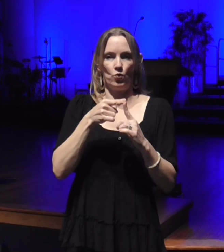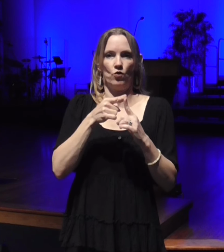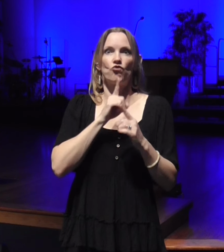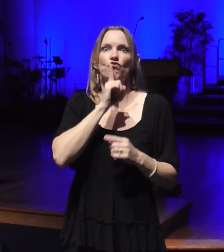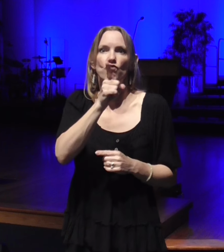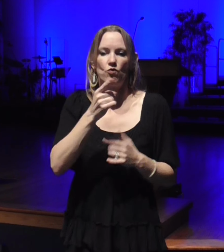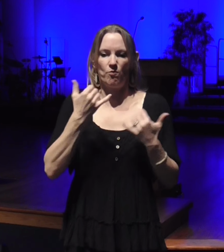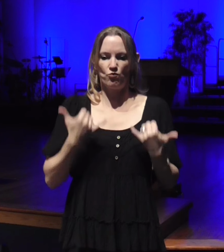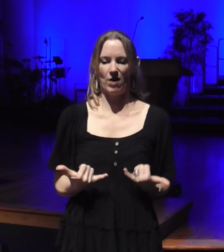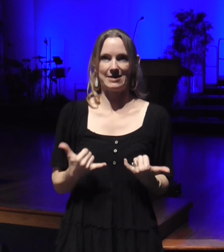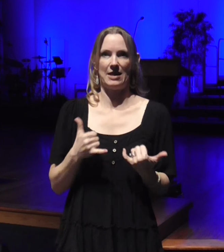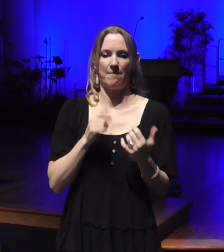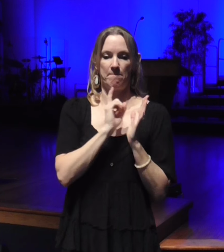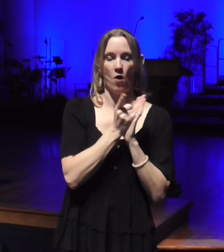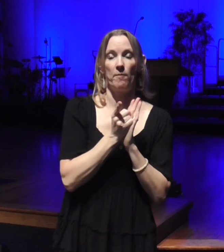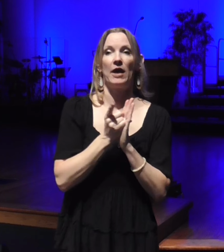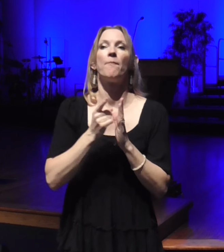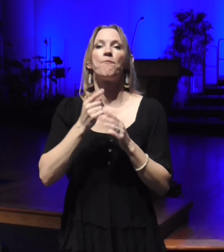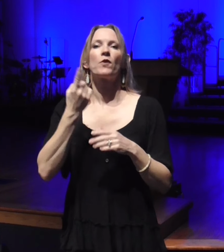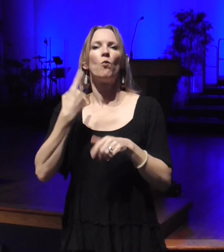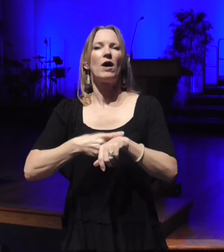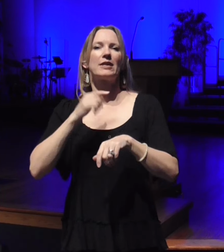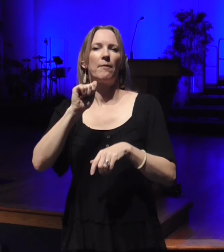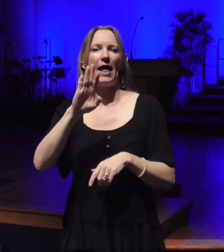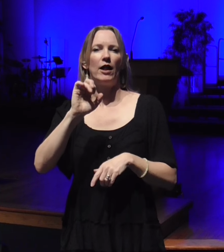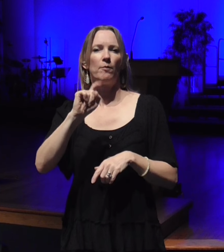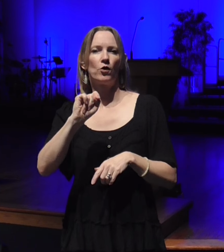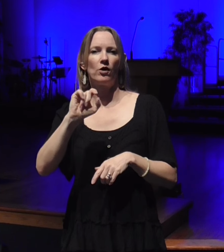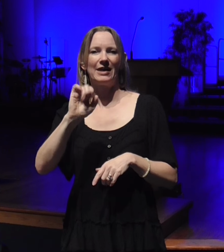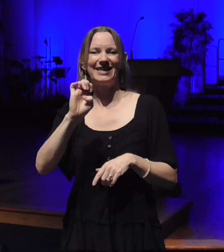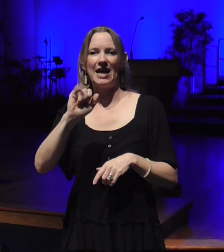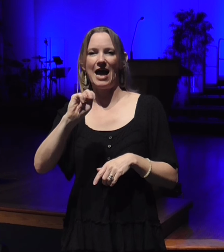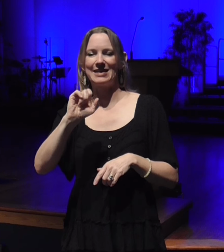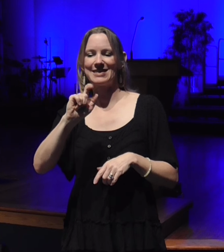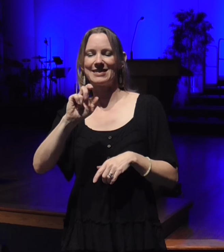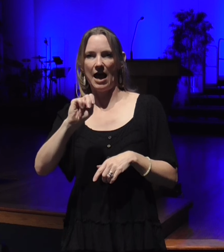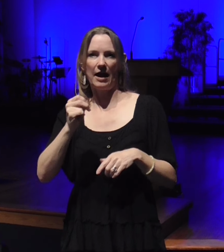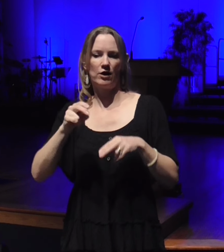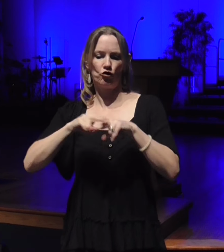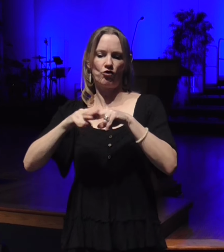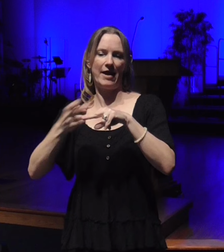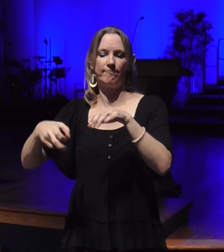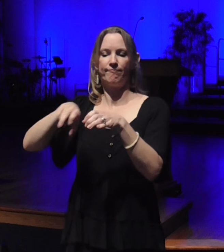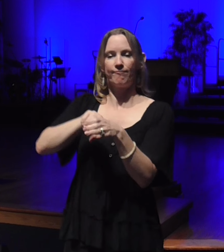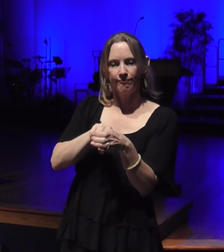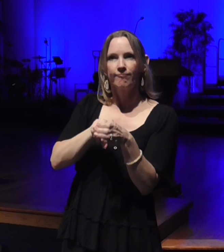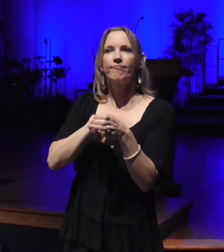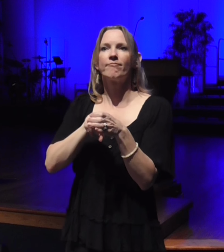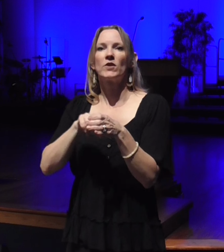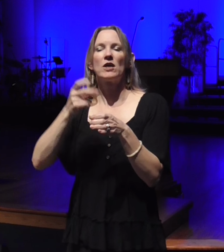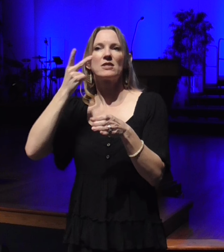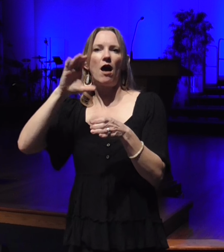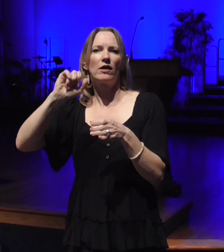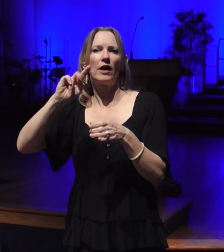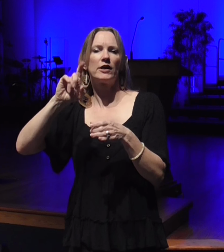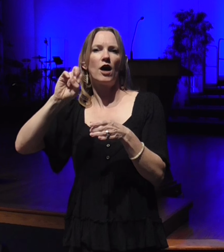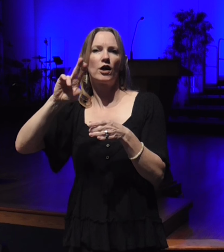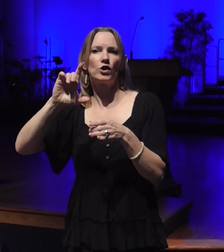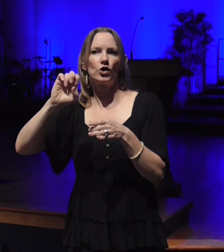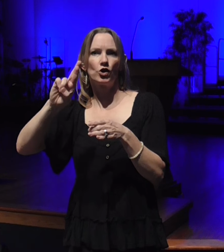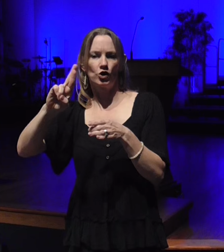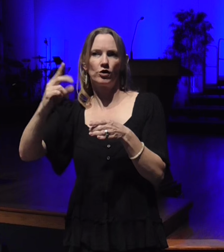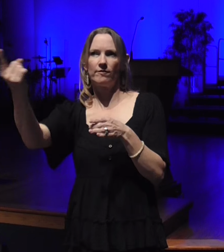The great Albert Einstein once boarded a train, and he saw the conductor making his way through the carriage looking at people's tickets, and so